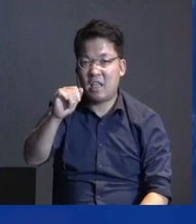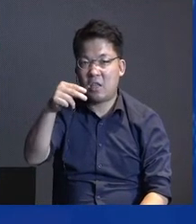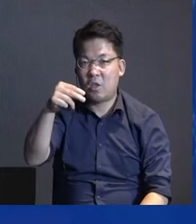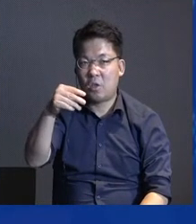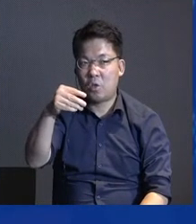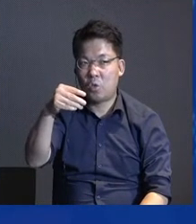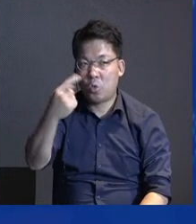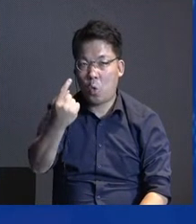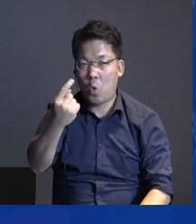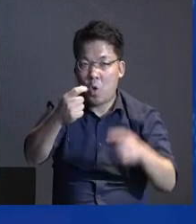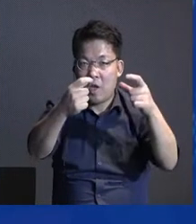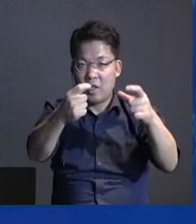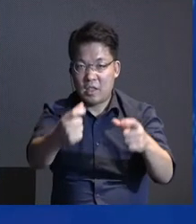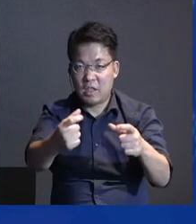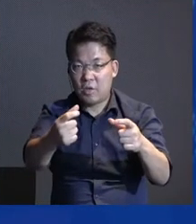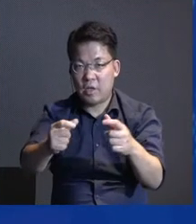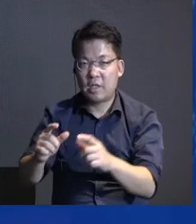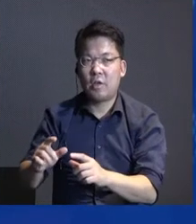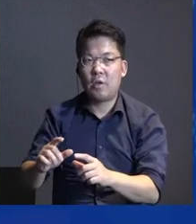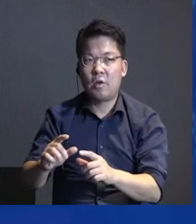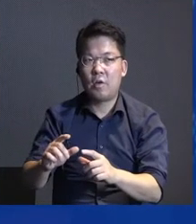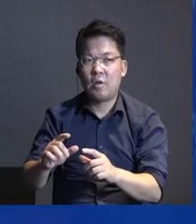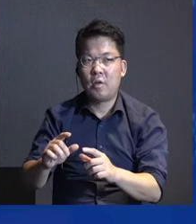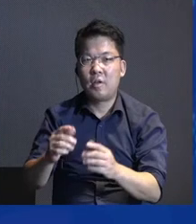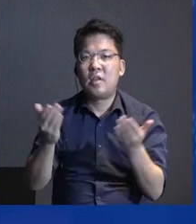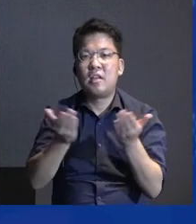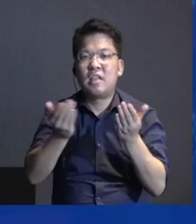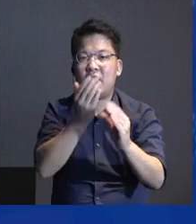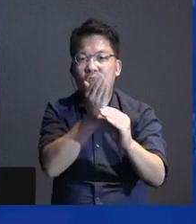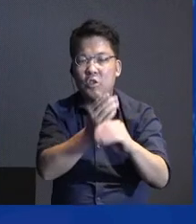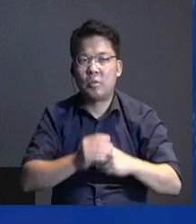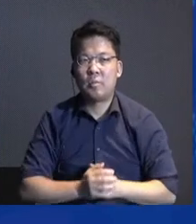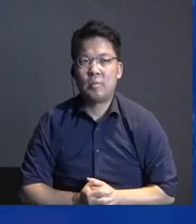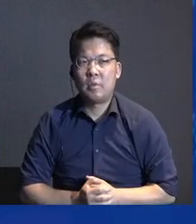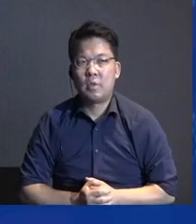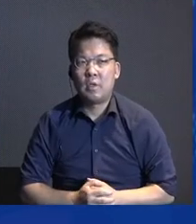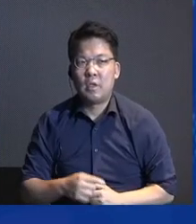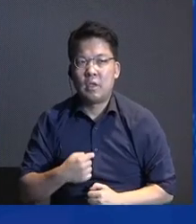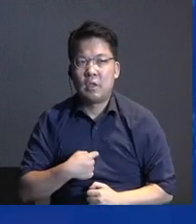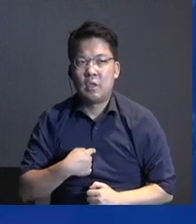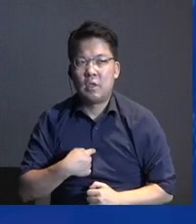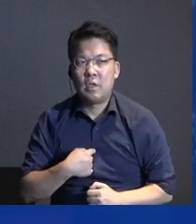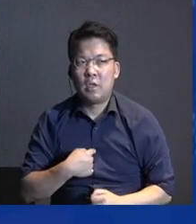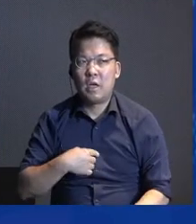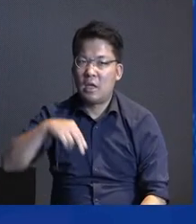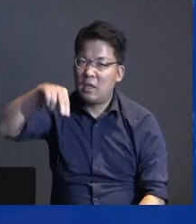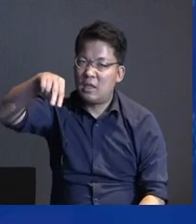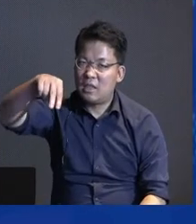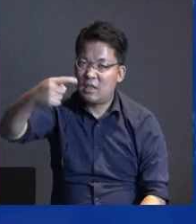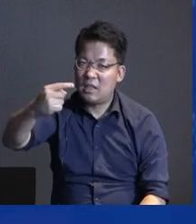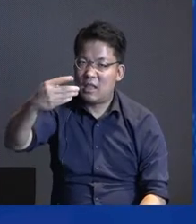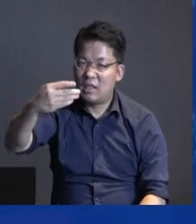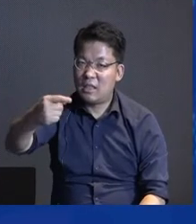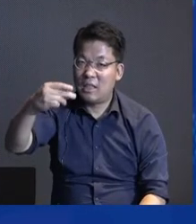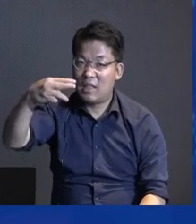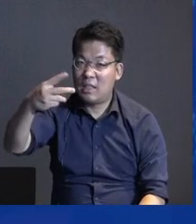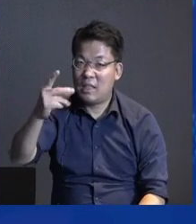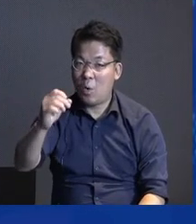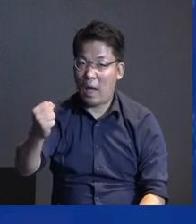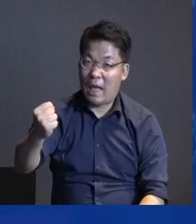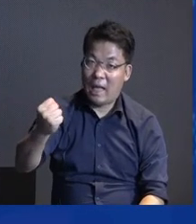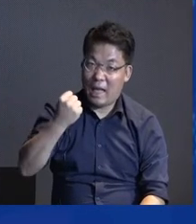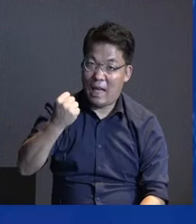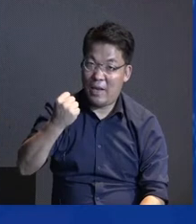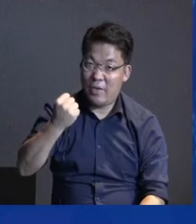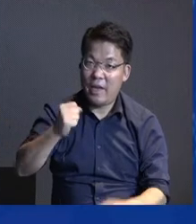which can be simply called the Strong Program. This program is a community-based integrated program for the elderly